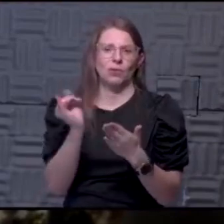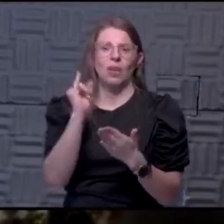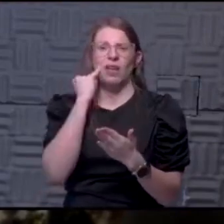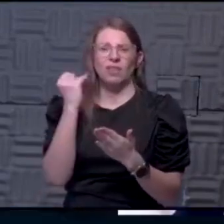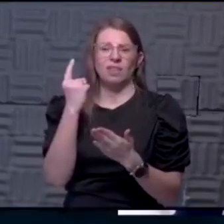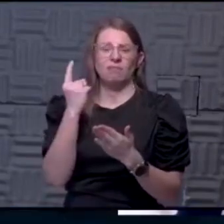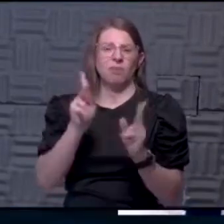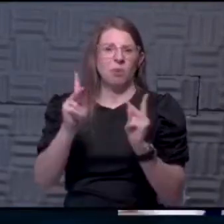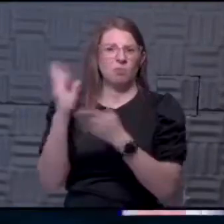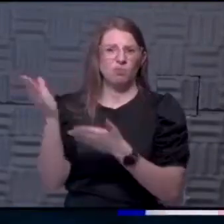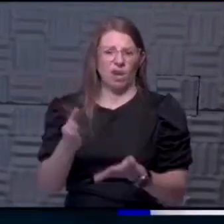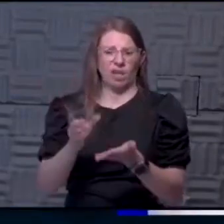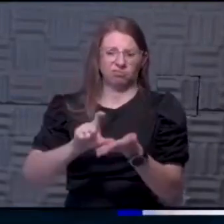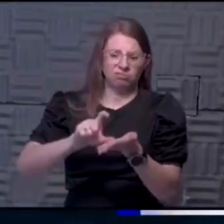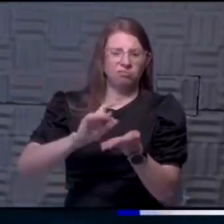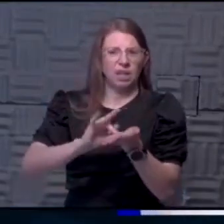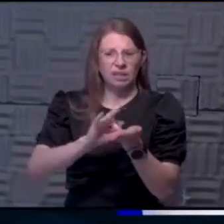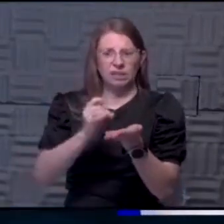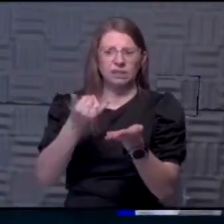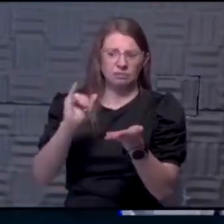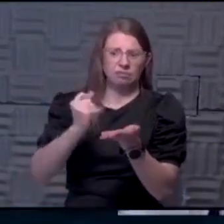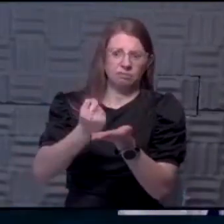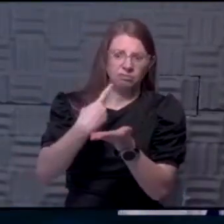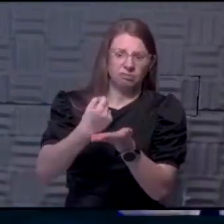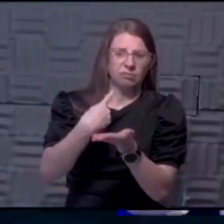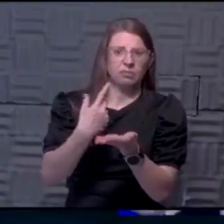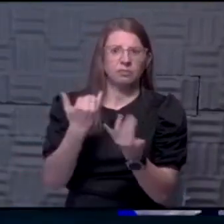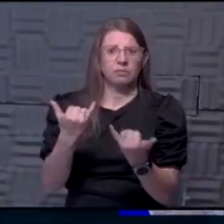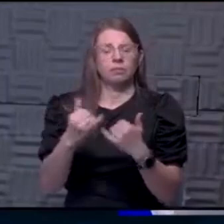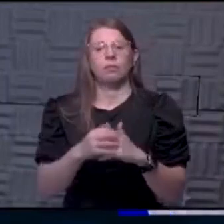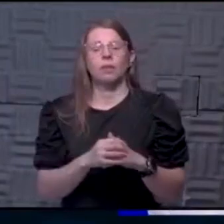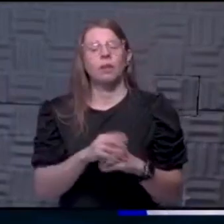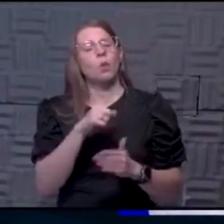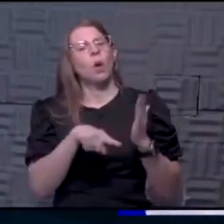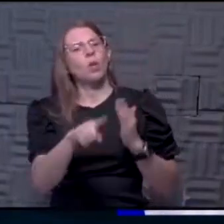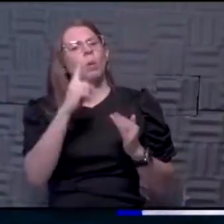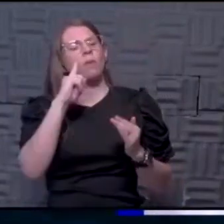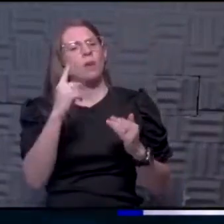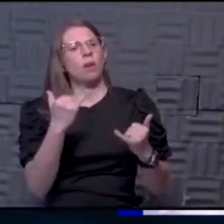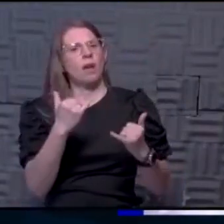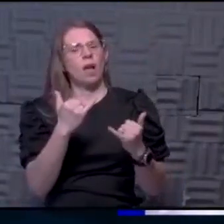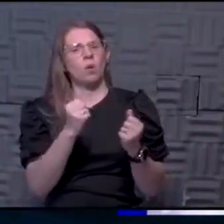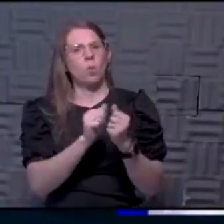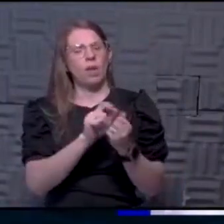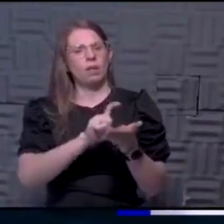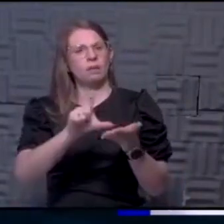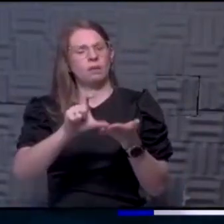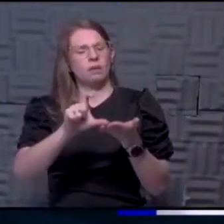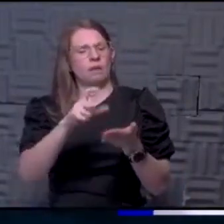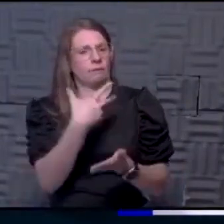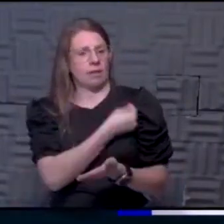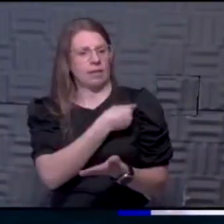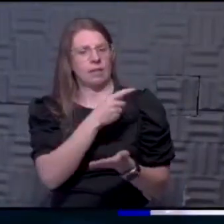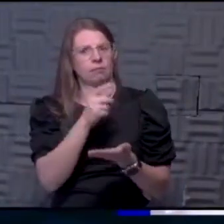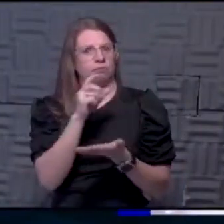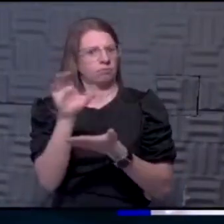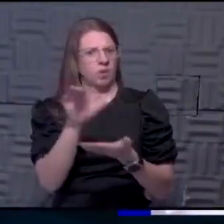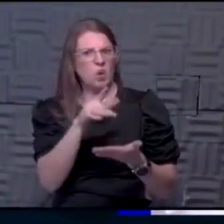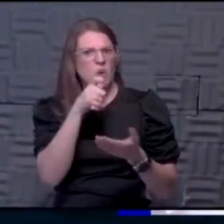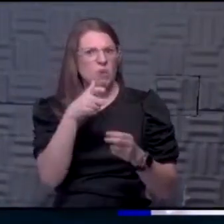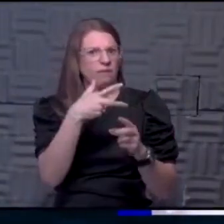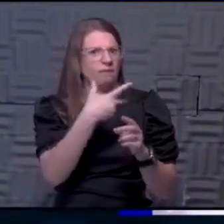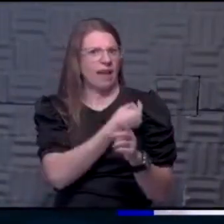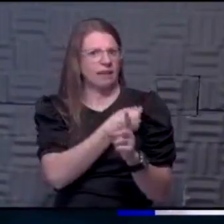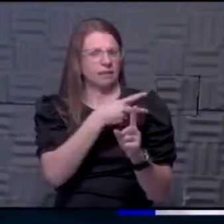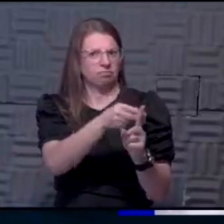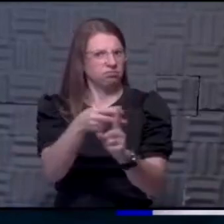something. Yeah, you bet. And then, so talk to us a little bit about what you think is going to happen with the supply of vaccine and who's going to be doing the vaccinating